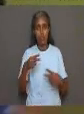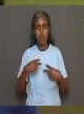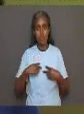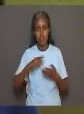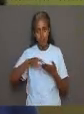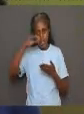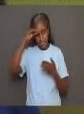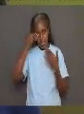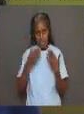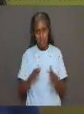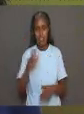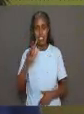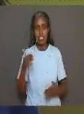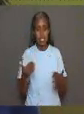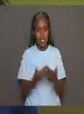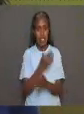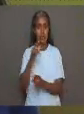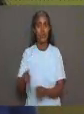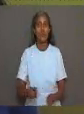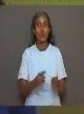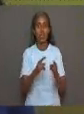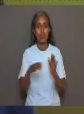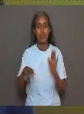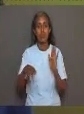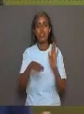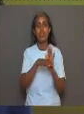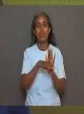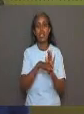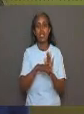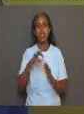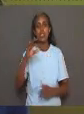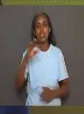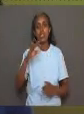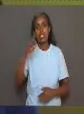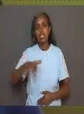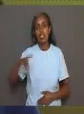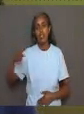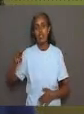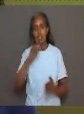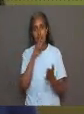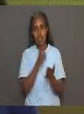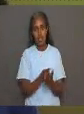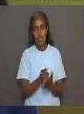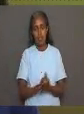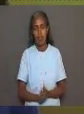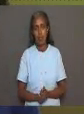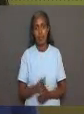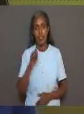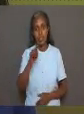Today, you have learned 3 new ways to represent statistical